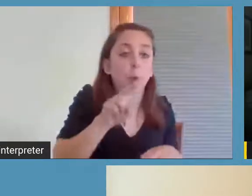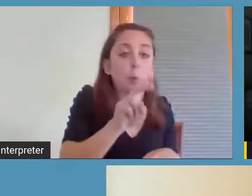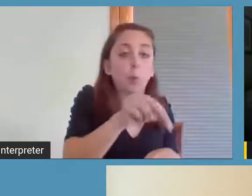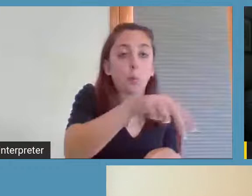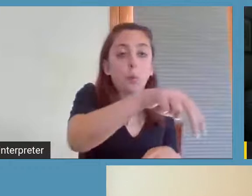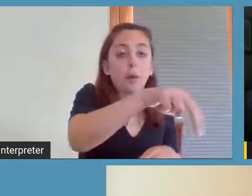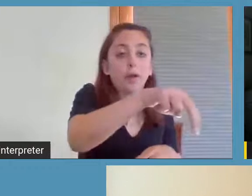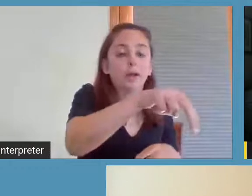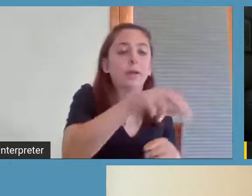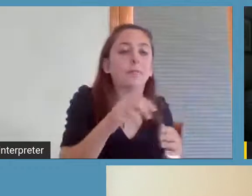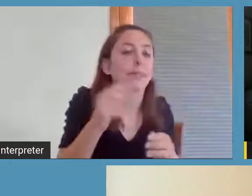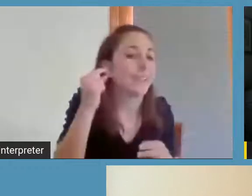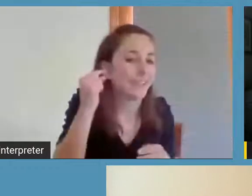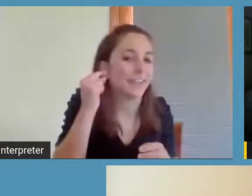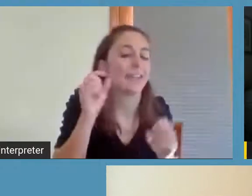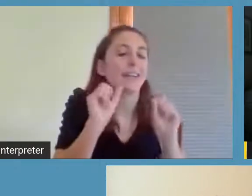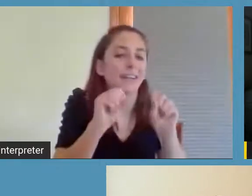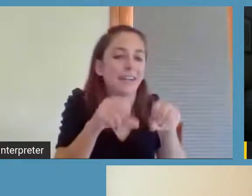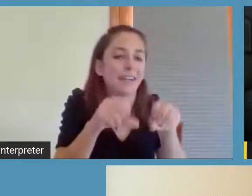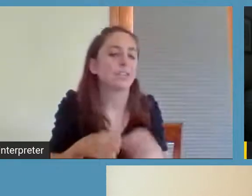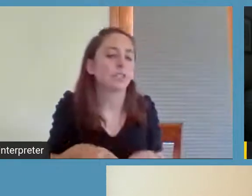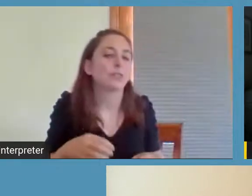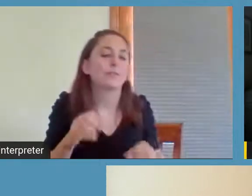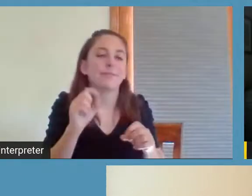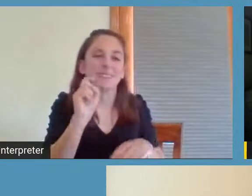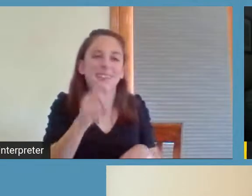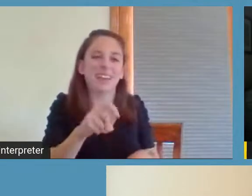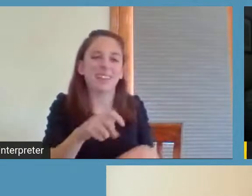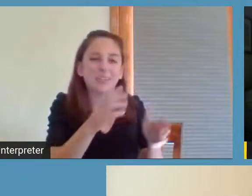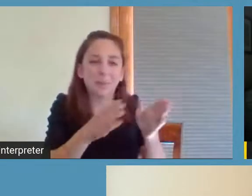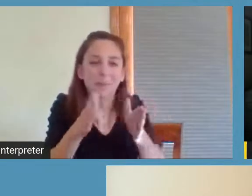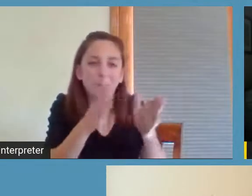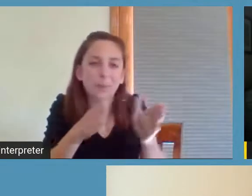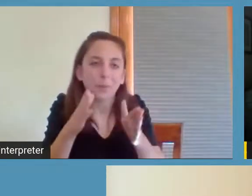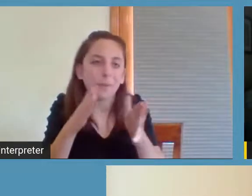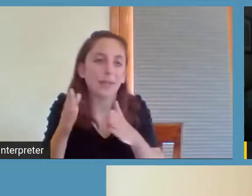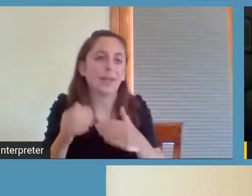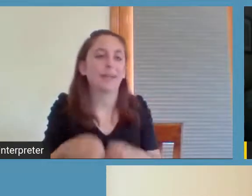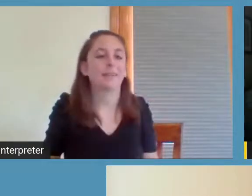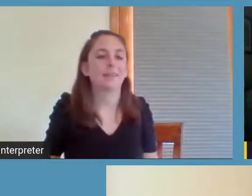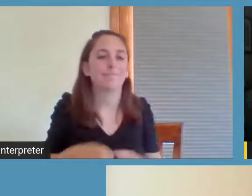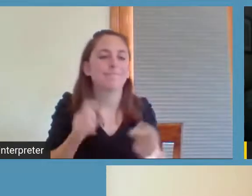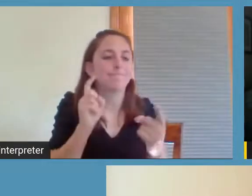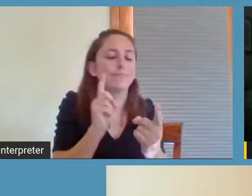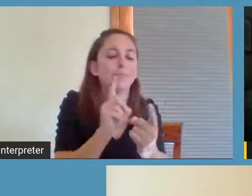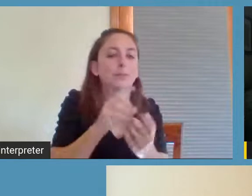away. And all that had to be thought about for the cunts matrix situation. Sure.